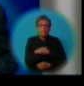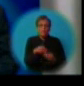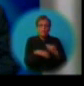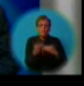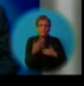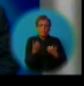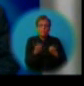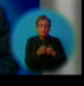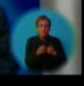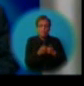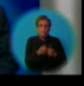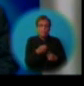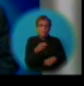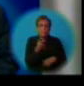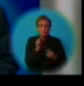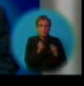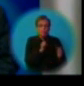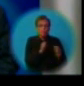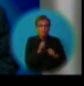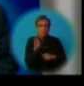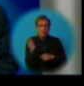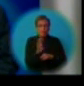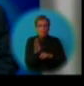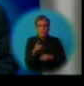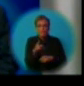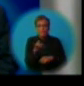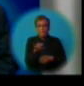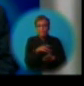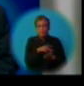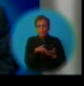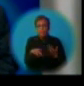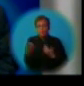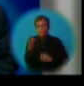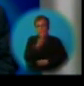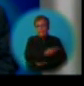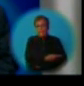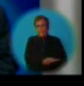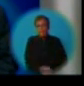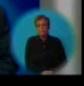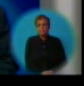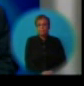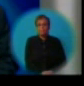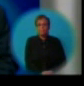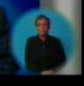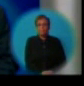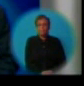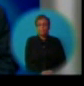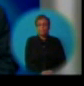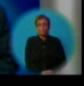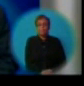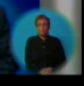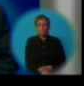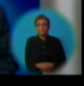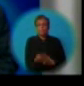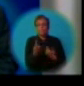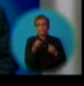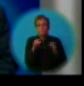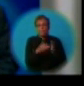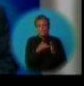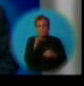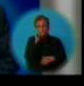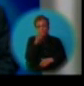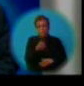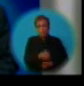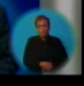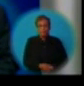WICB Under-15 match between hosts Trinidad and Tobago and Barbados at Gilbert Park today. I guess obviously they'll try tomorrow on the 2nd